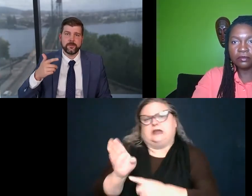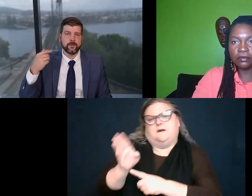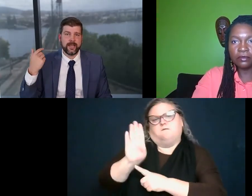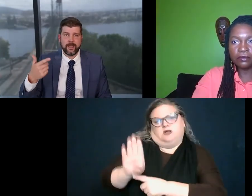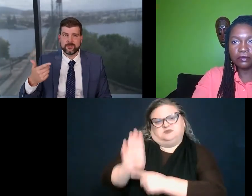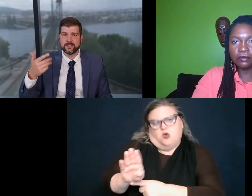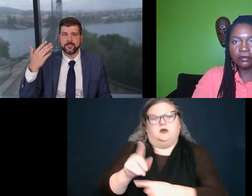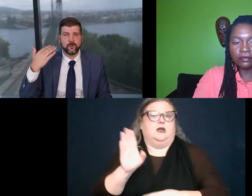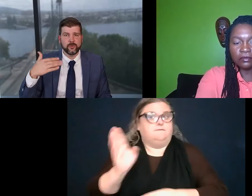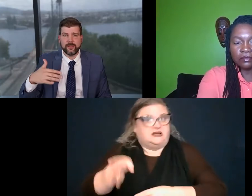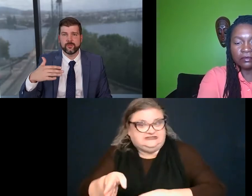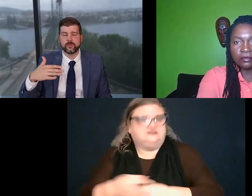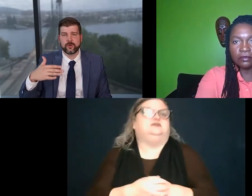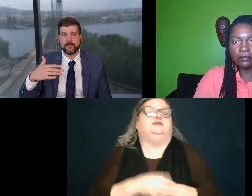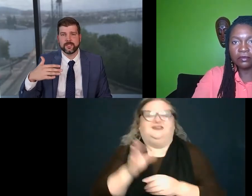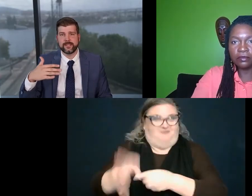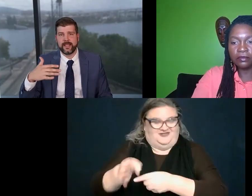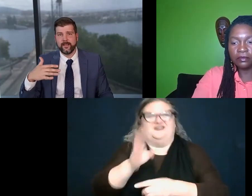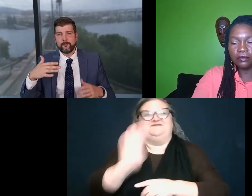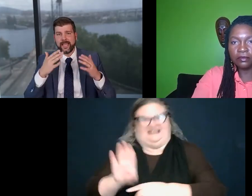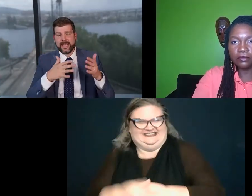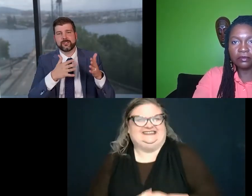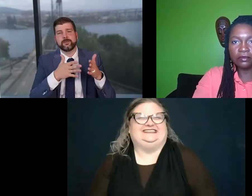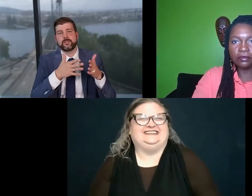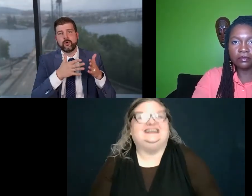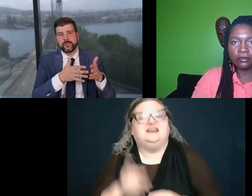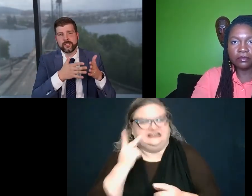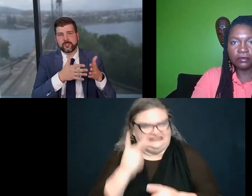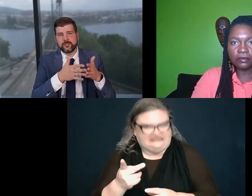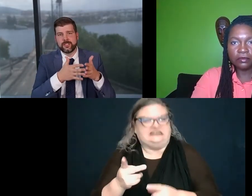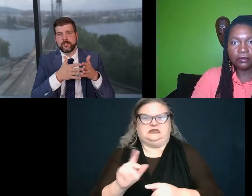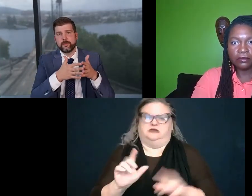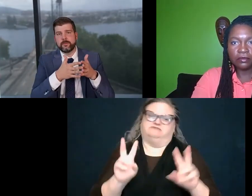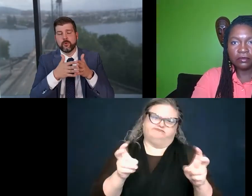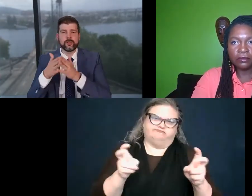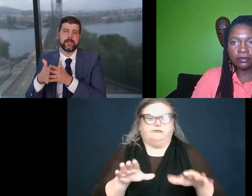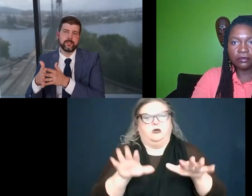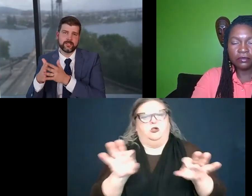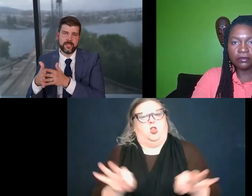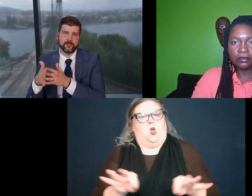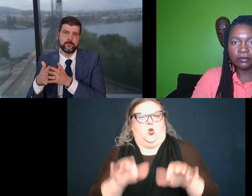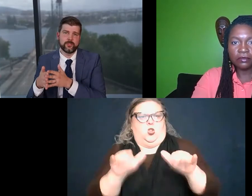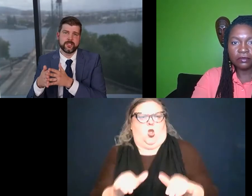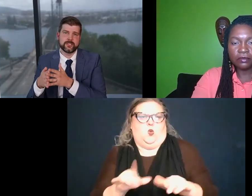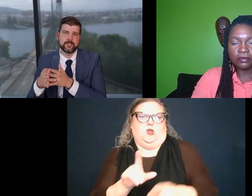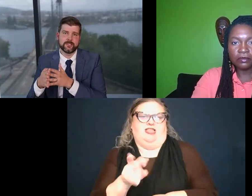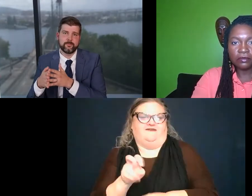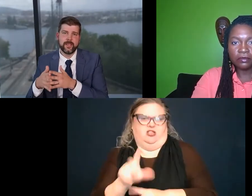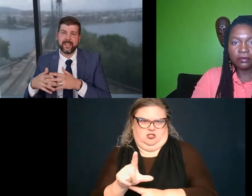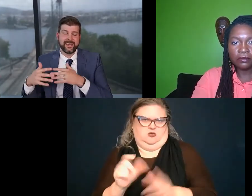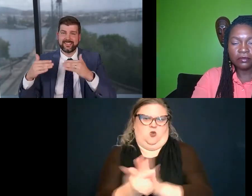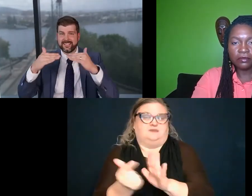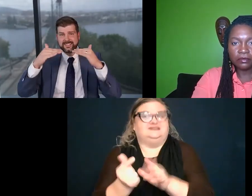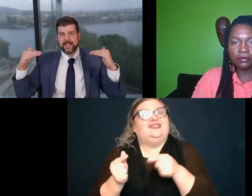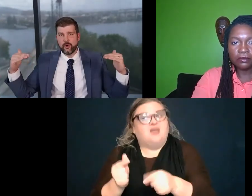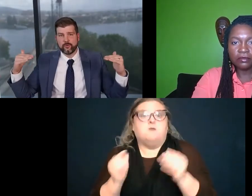prosecuting people who are houseless, low-level crimes like that, actually only ensures that they're going to be more likely to stay in the criminal justice system.